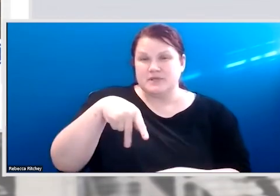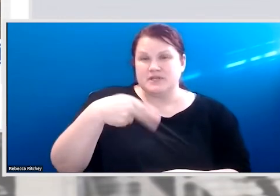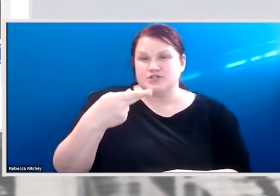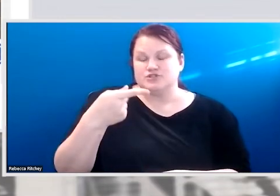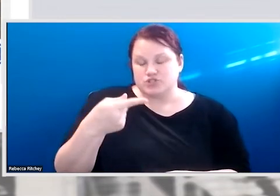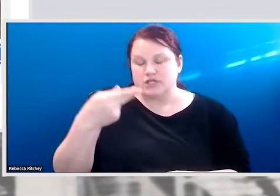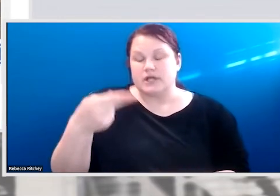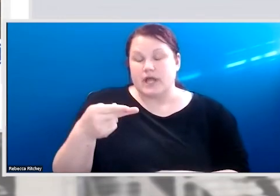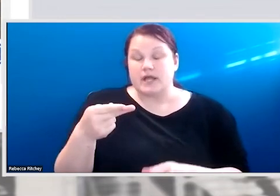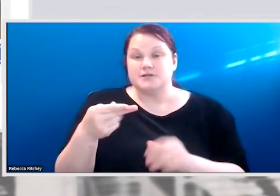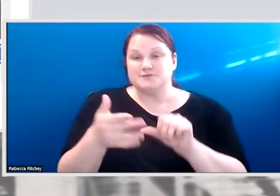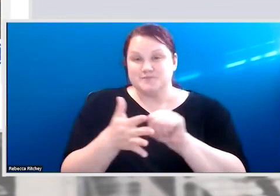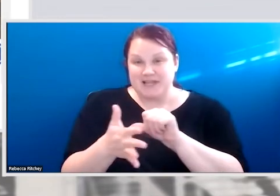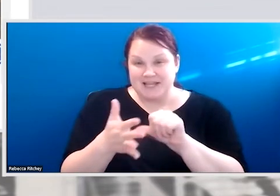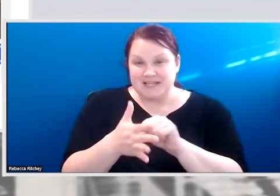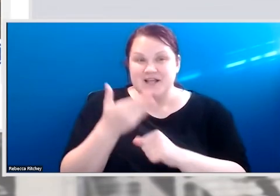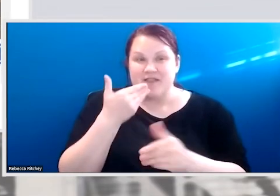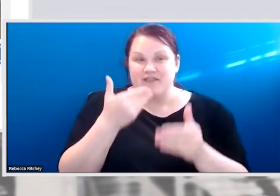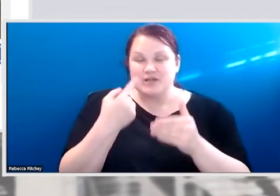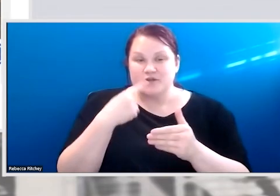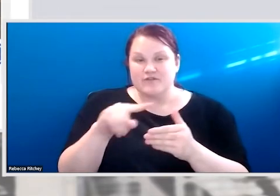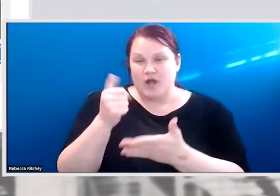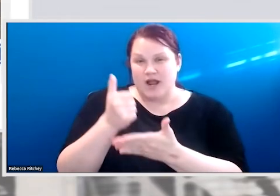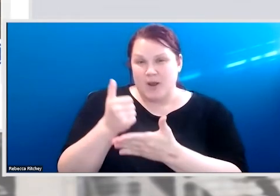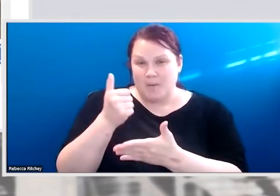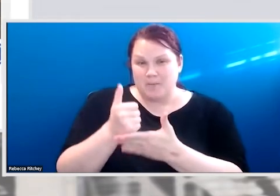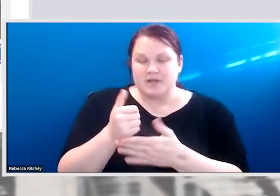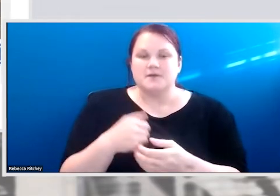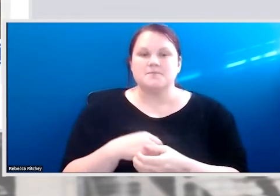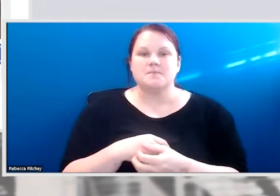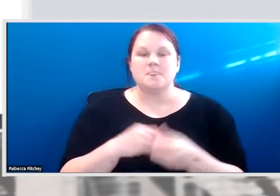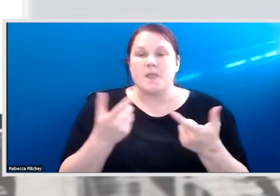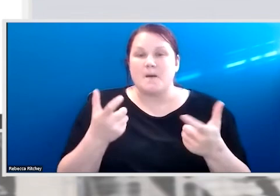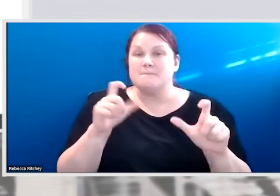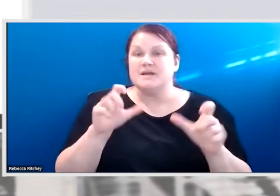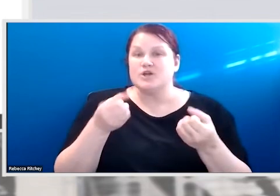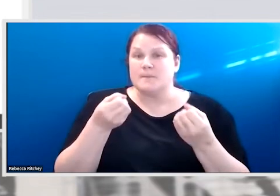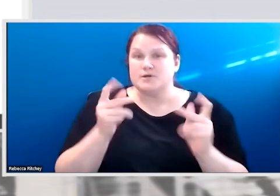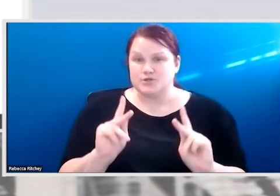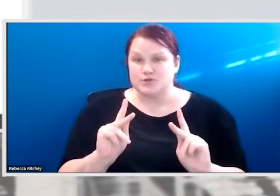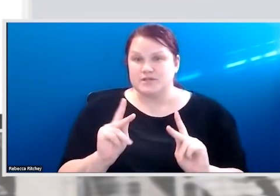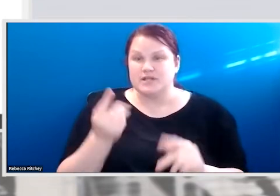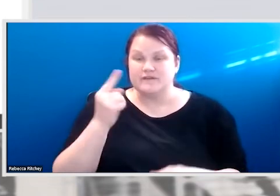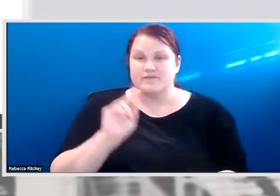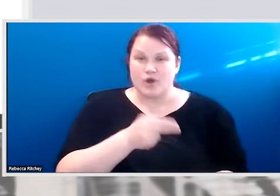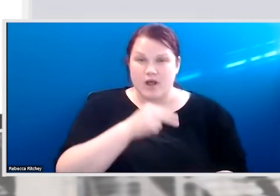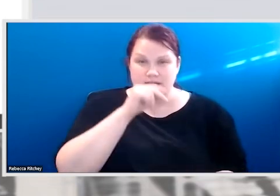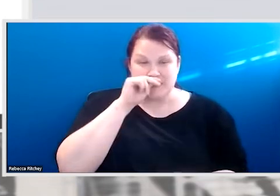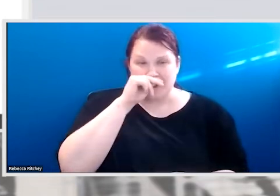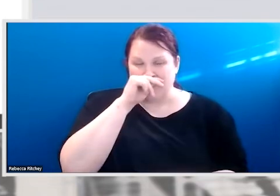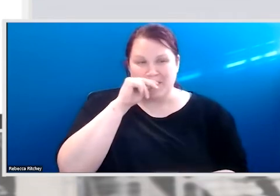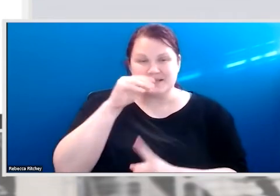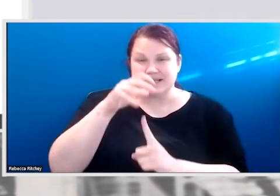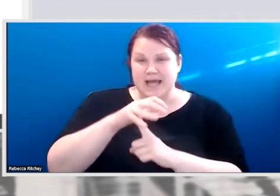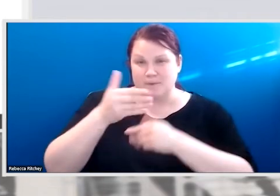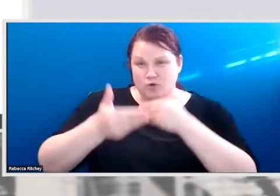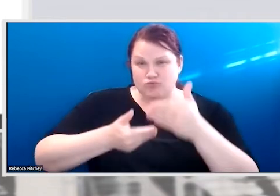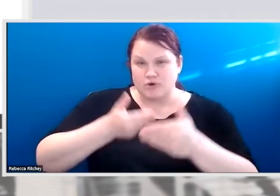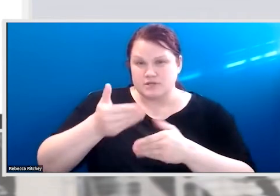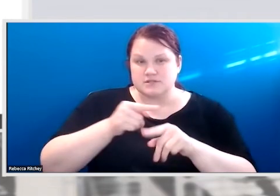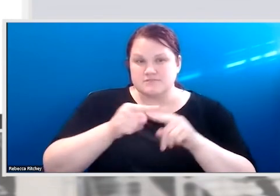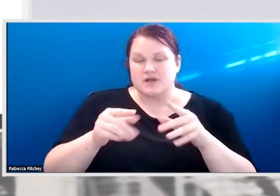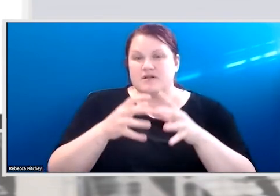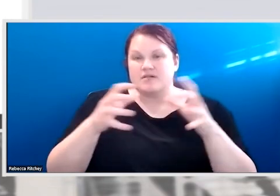City Planning for getting us on this platform. It's been a huge opportunity, both for us as a capital process, but also a lot of our great